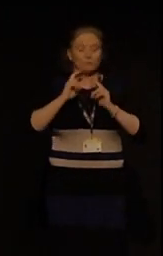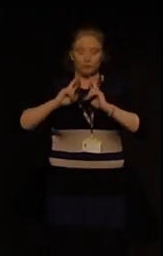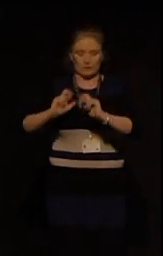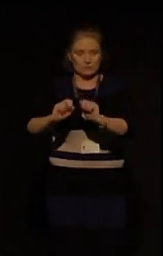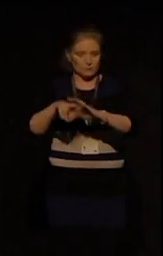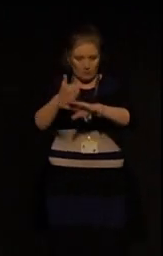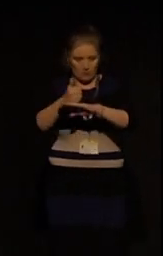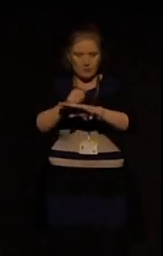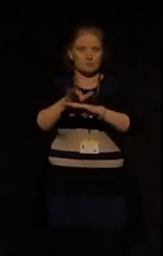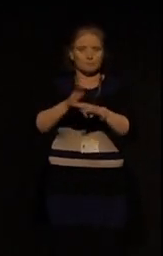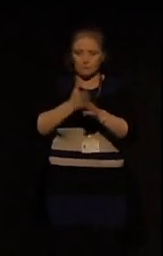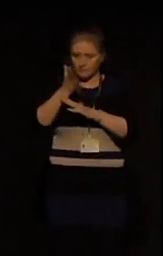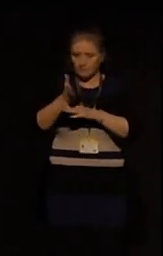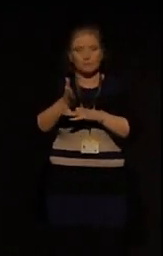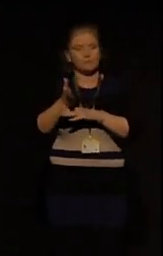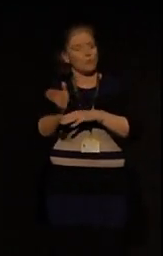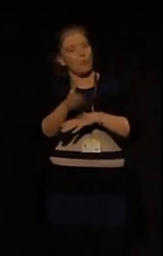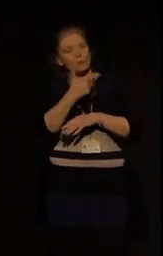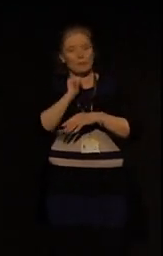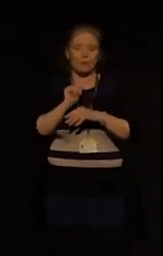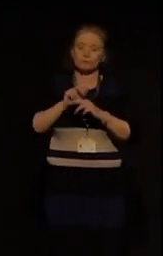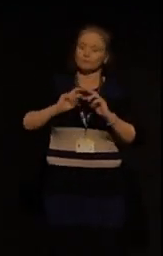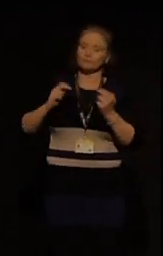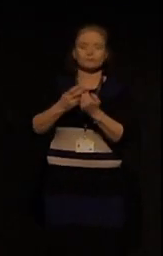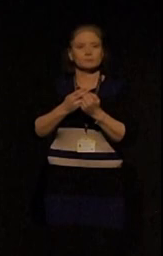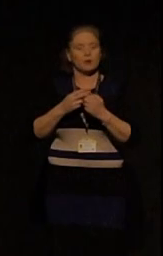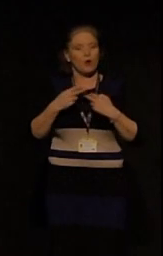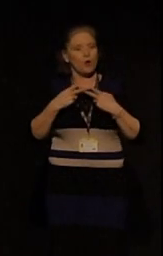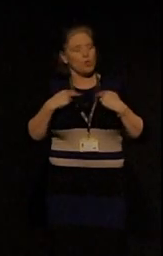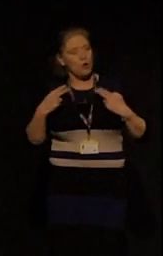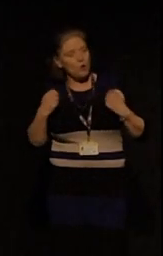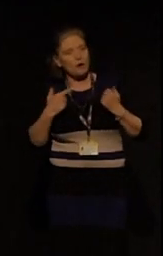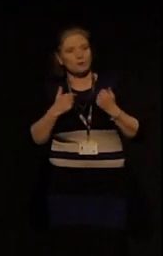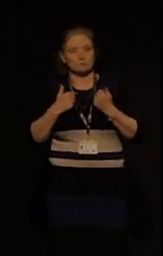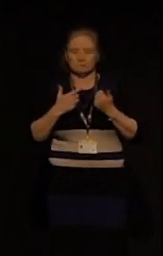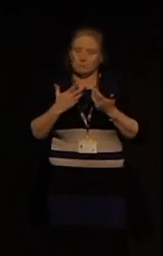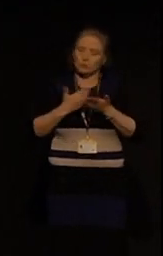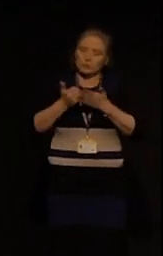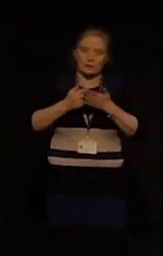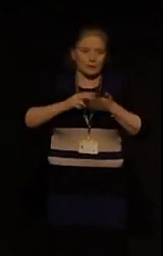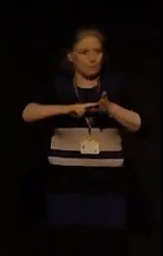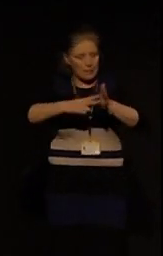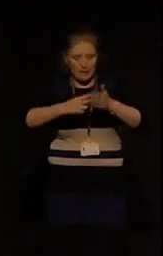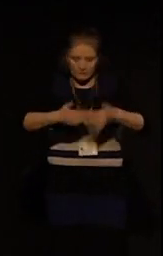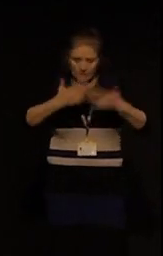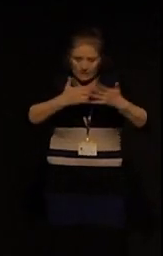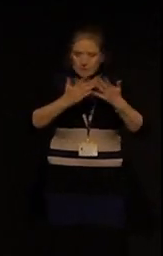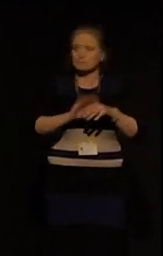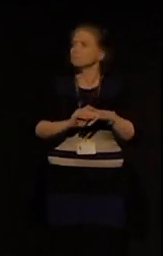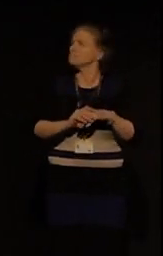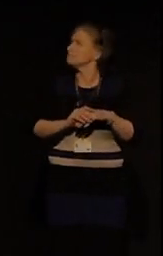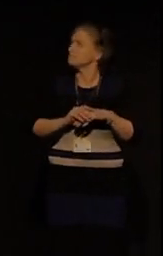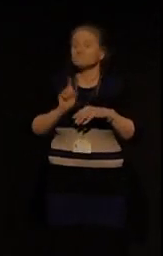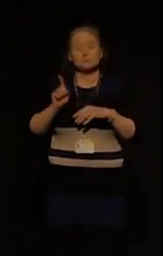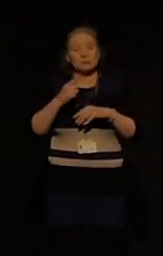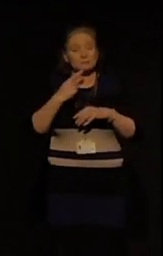Research Foundation, and one of the guys that was sitting there was a lawyer who does financial planning, and this is his